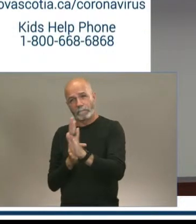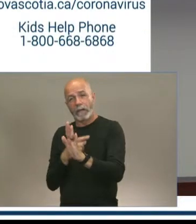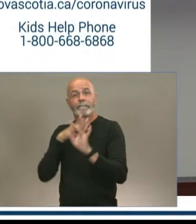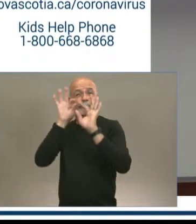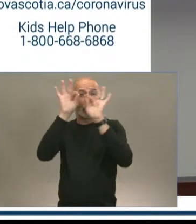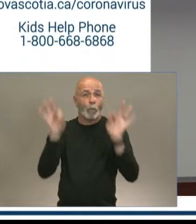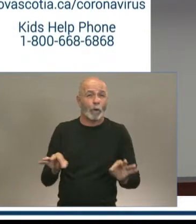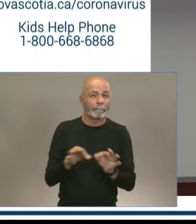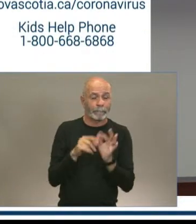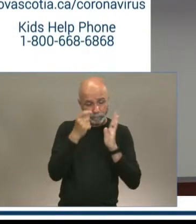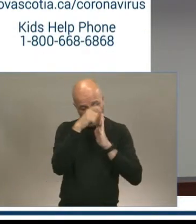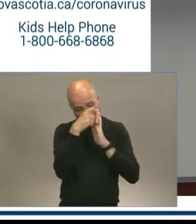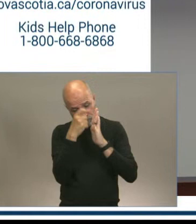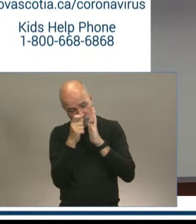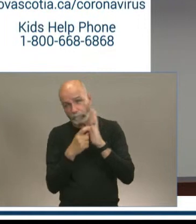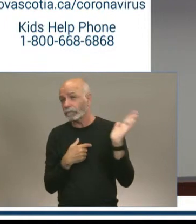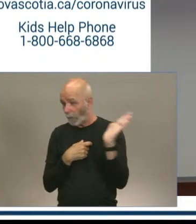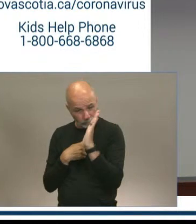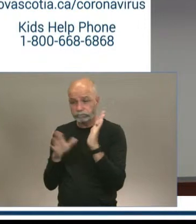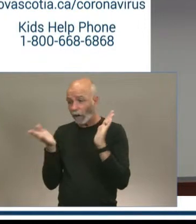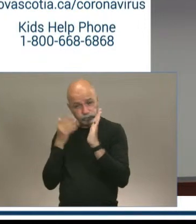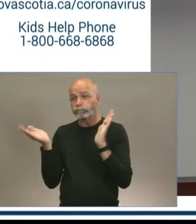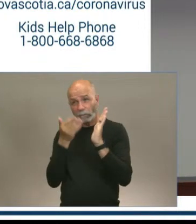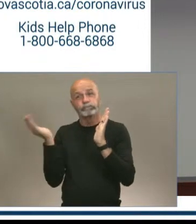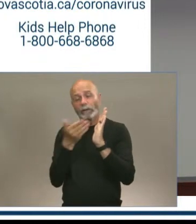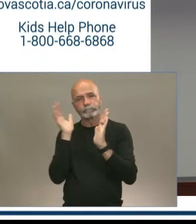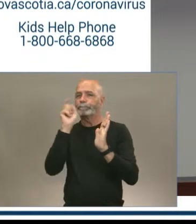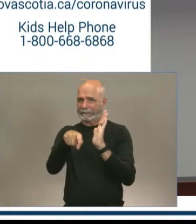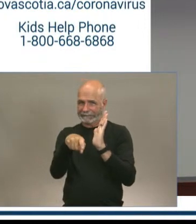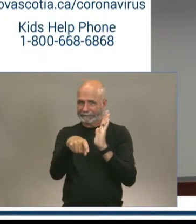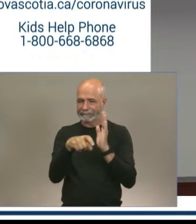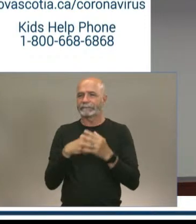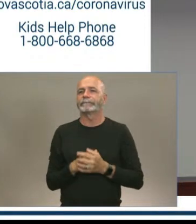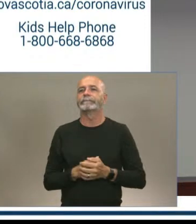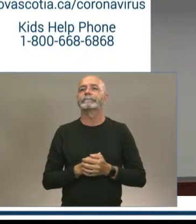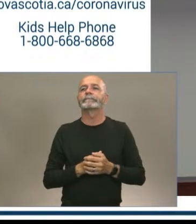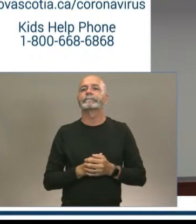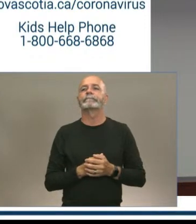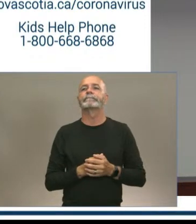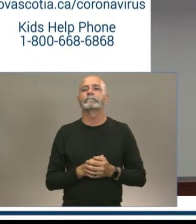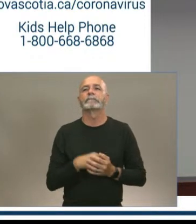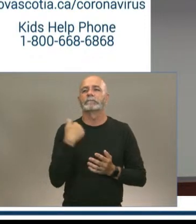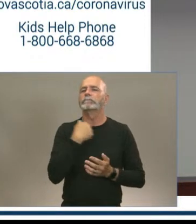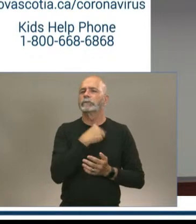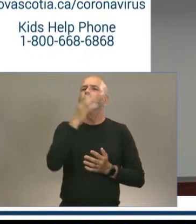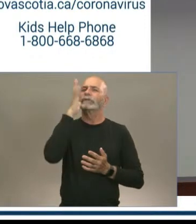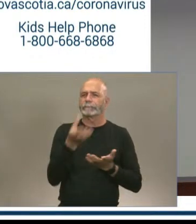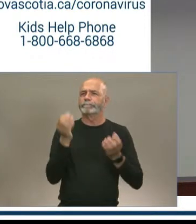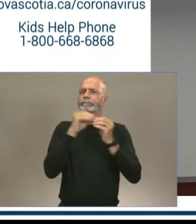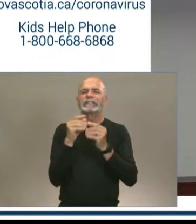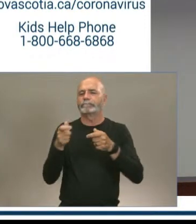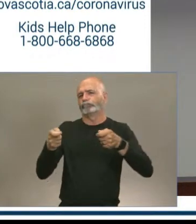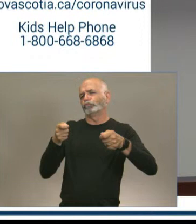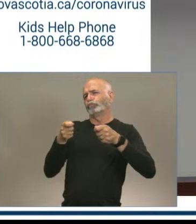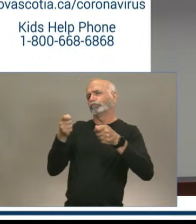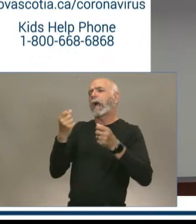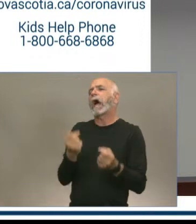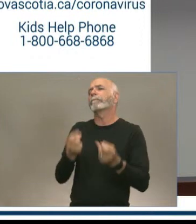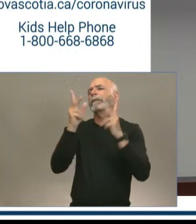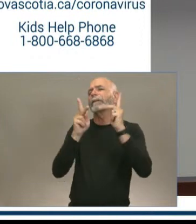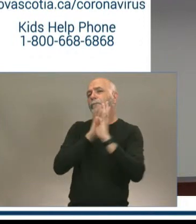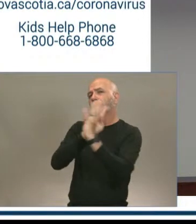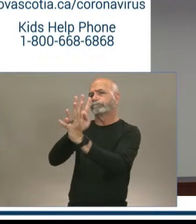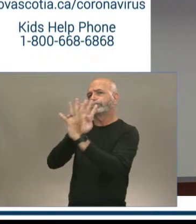approval, as well as your proof of vaccination, and the same thing at the border. So we'll be managing this based on volume and